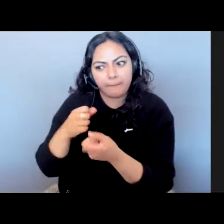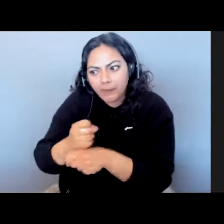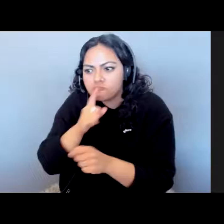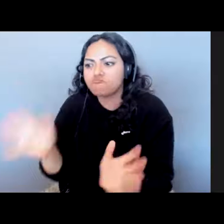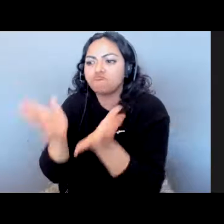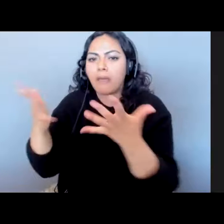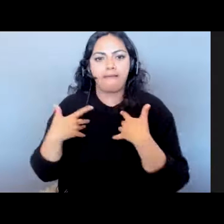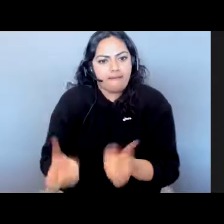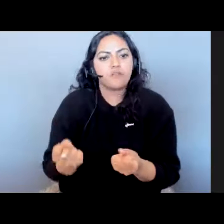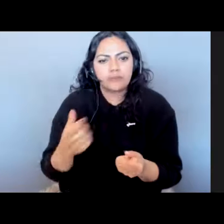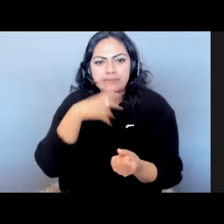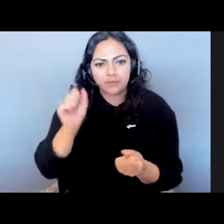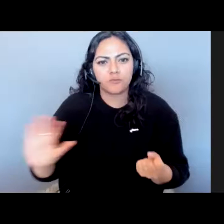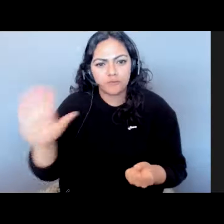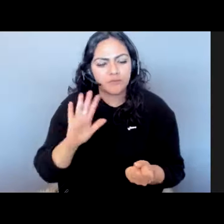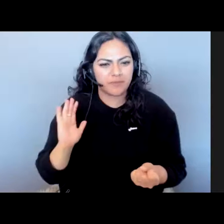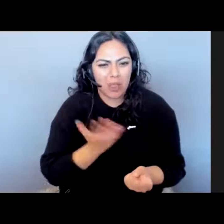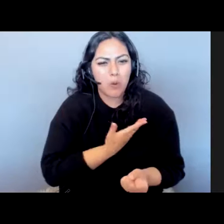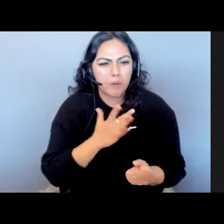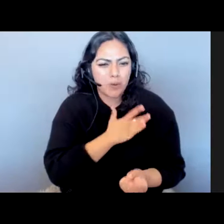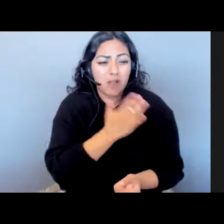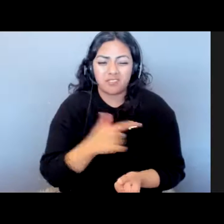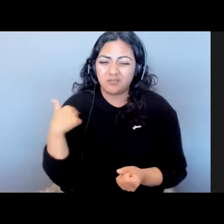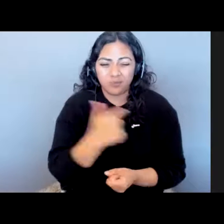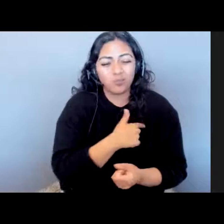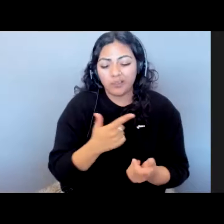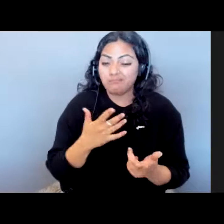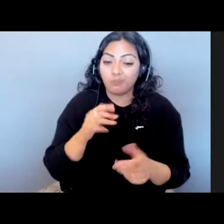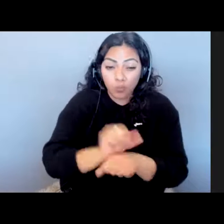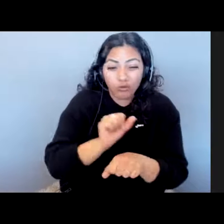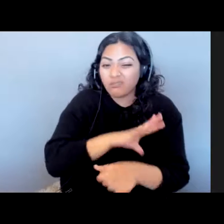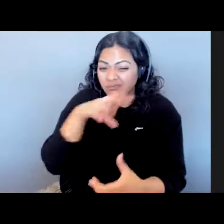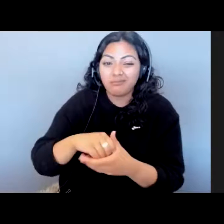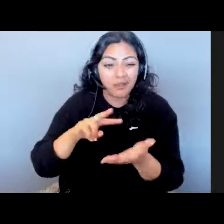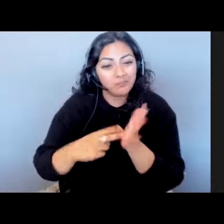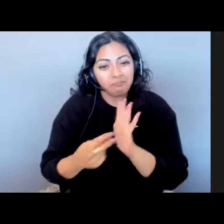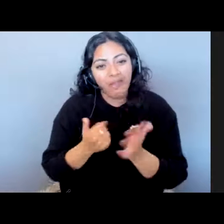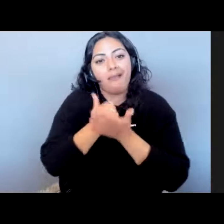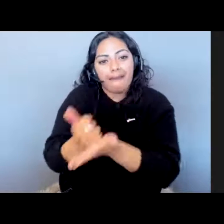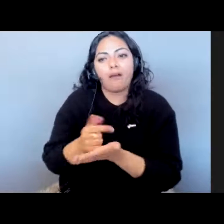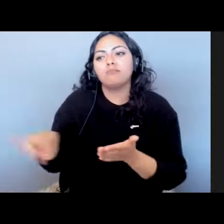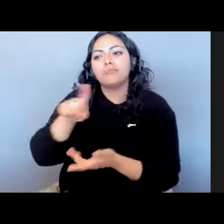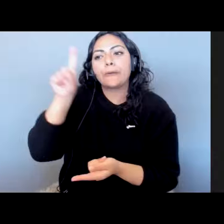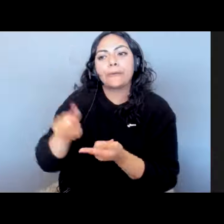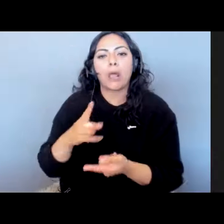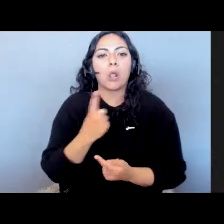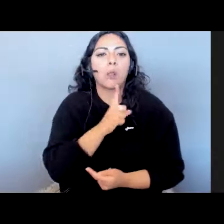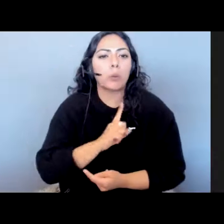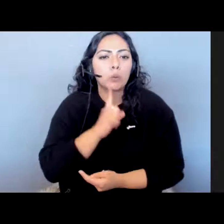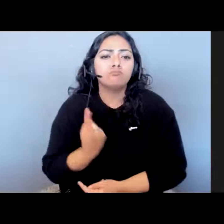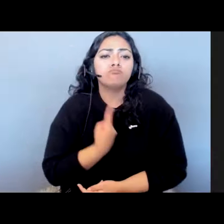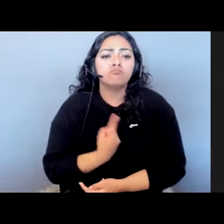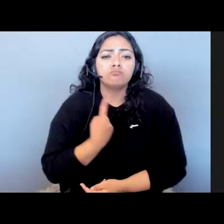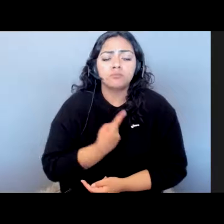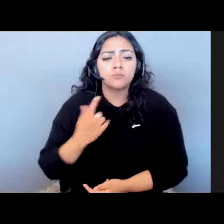loneliness. And I'm sure, and I can guarantee that what we're doing does help and does guide us in that way. And we believe that bringing children